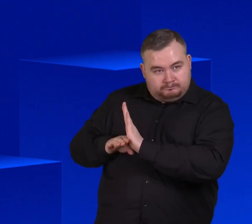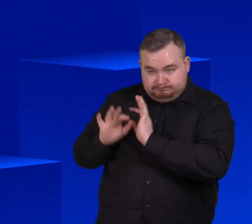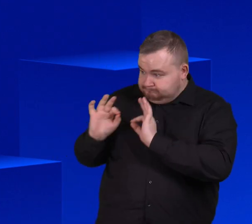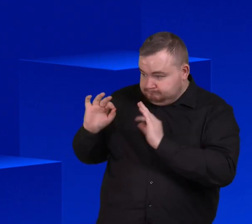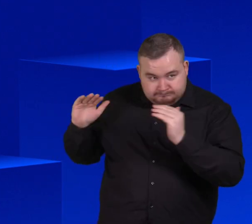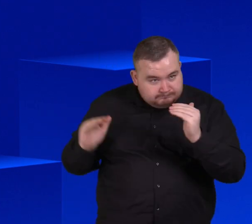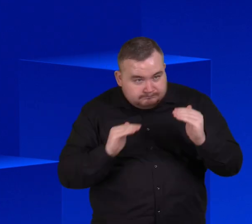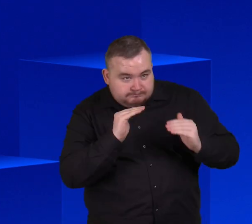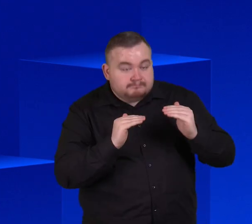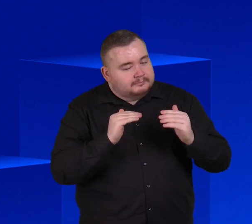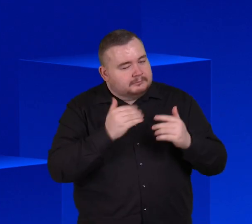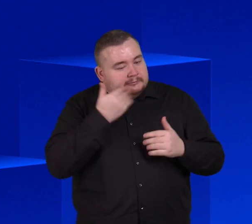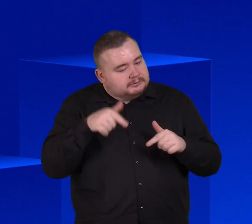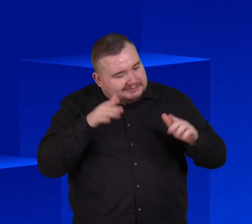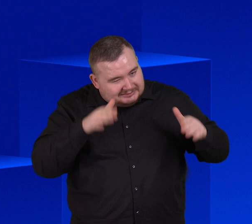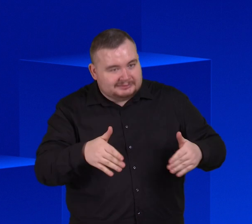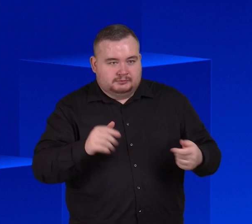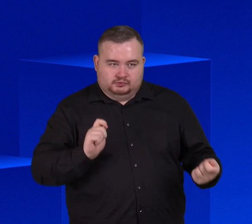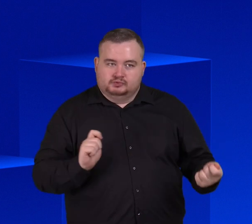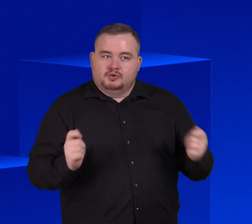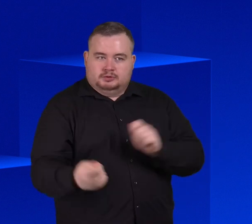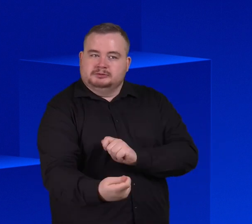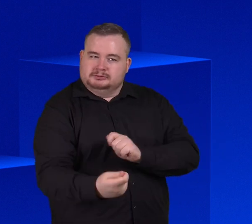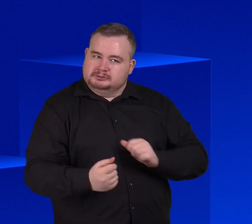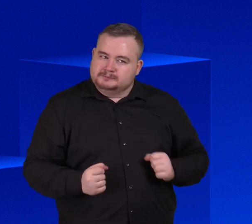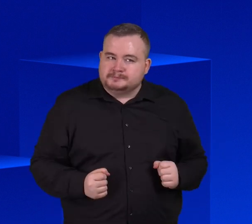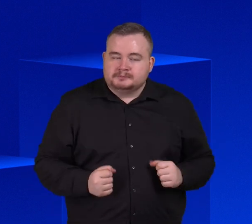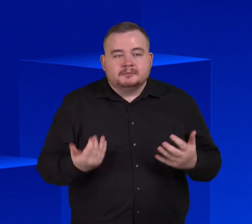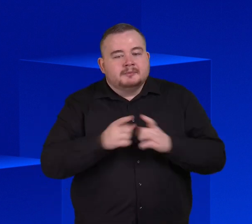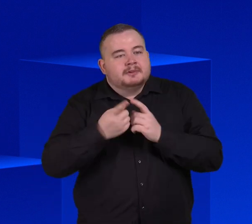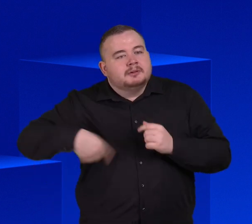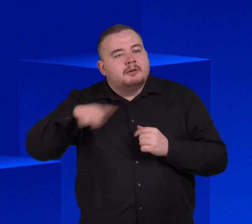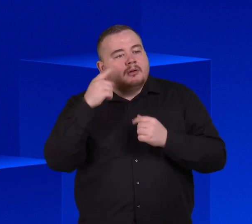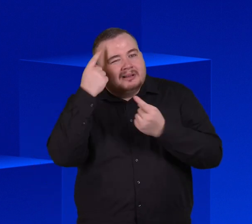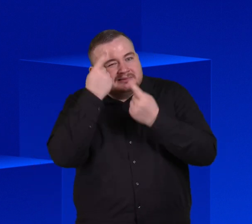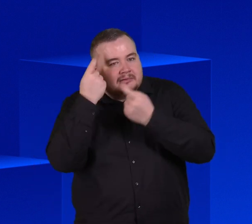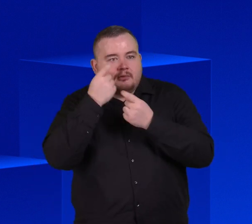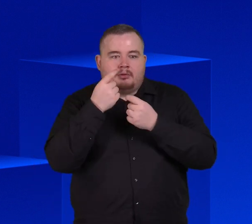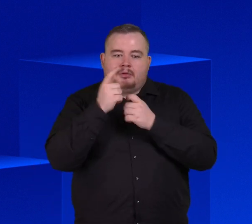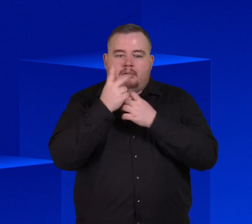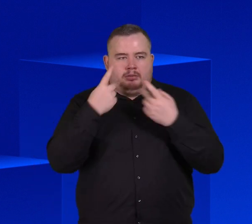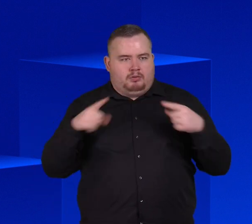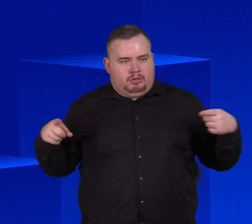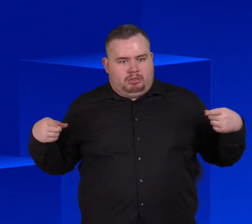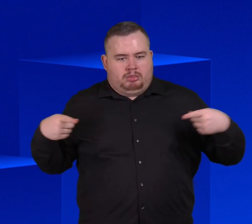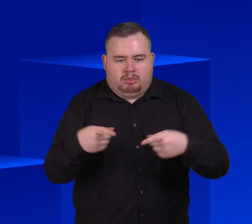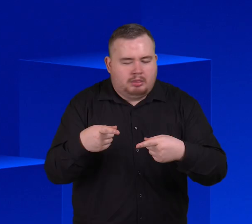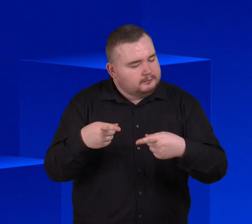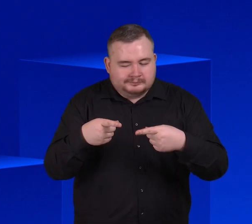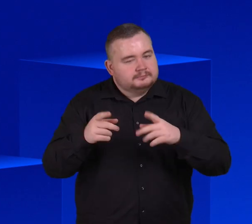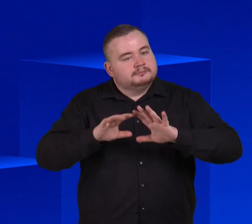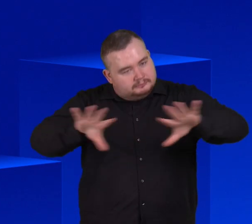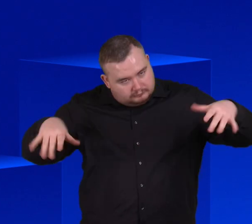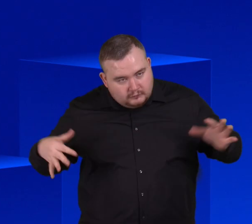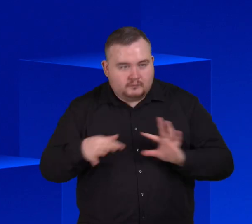two approaches, to the collaboration, to the, let's say, complexity of the program, which mix bottom-up and bottom-down